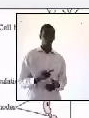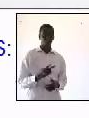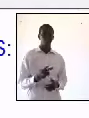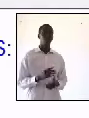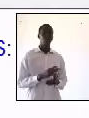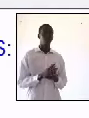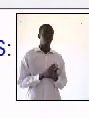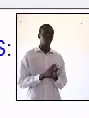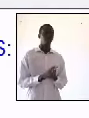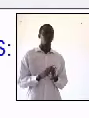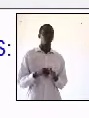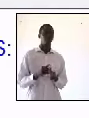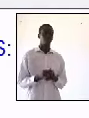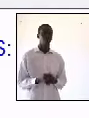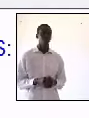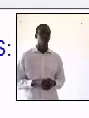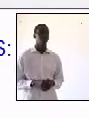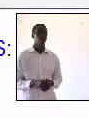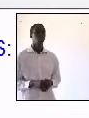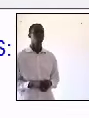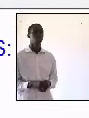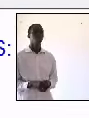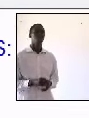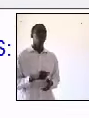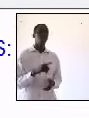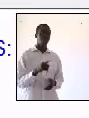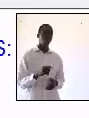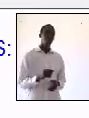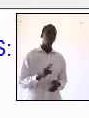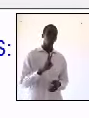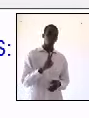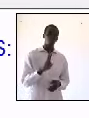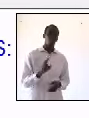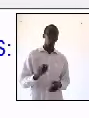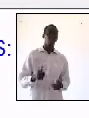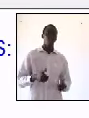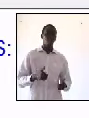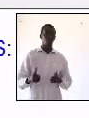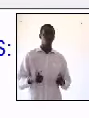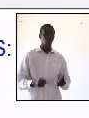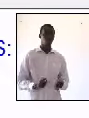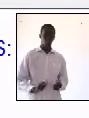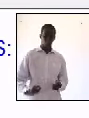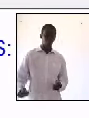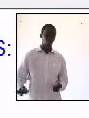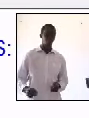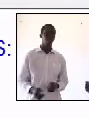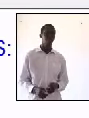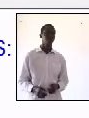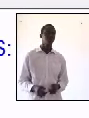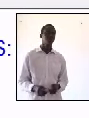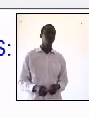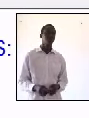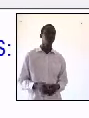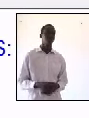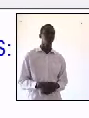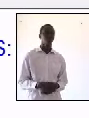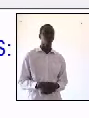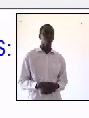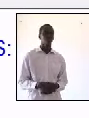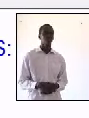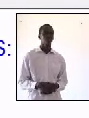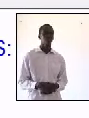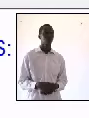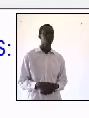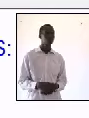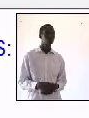interneural neuron, and the motor neuron. So these are the three types of what? Neurons. Examples of voluntary actions.